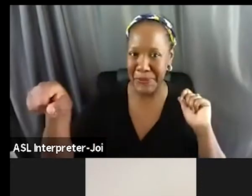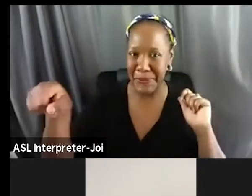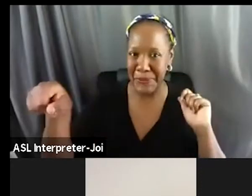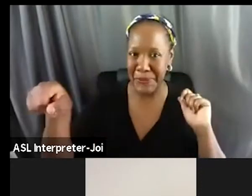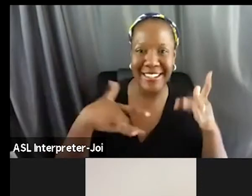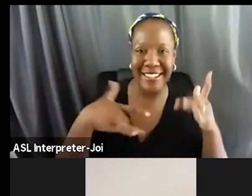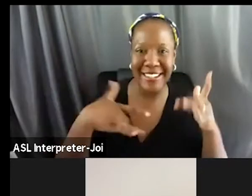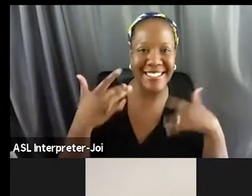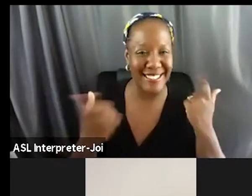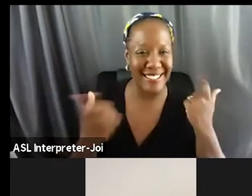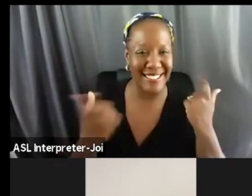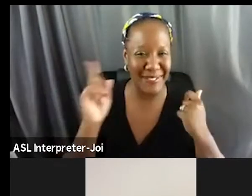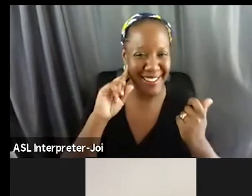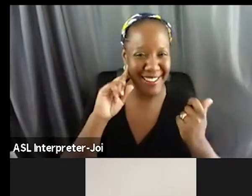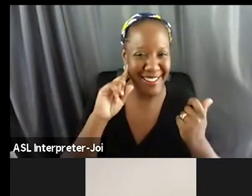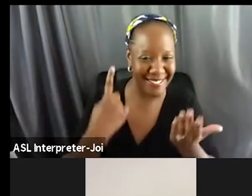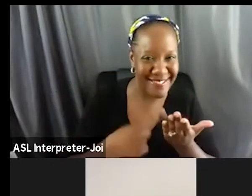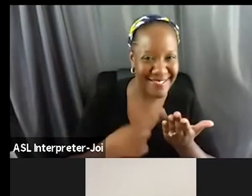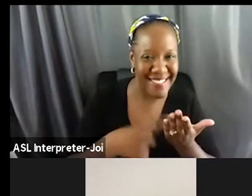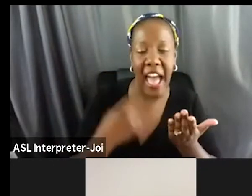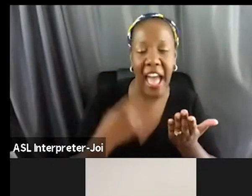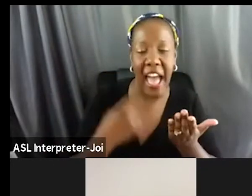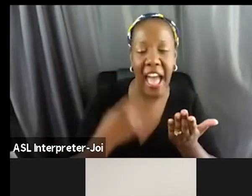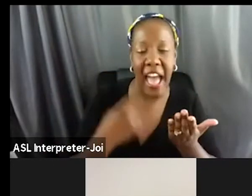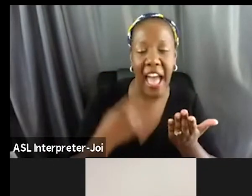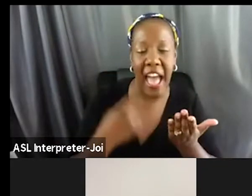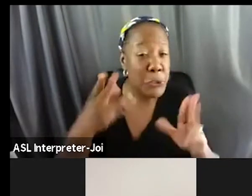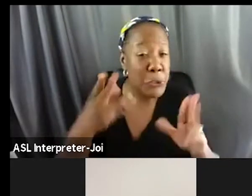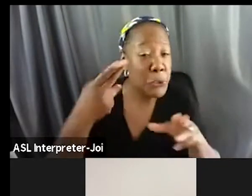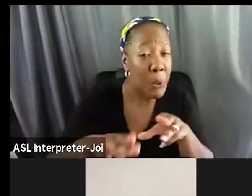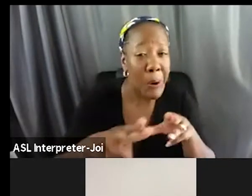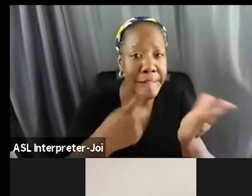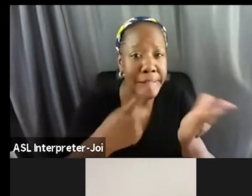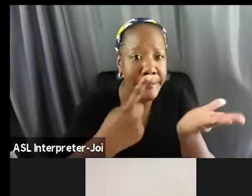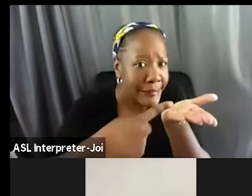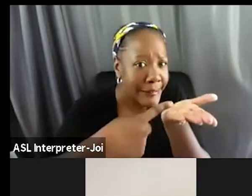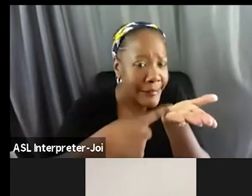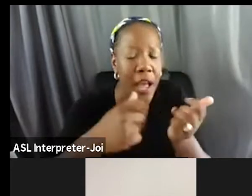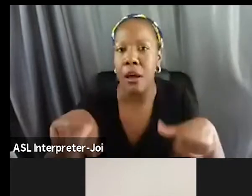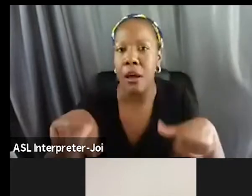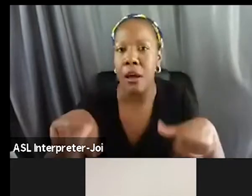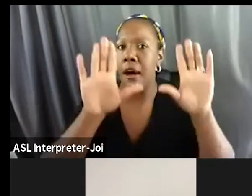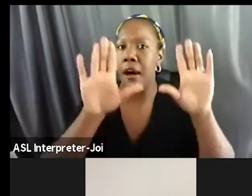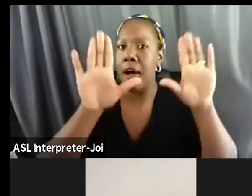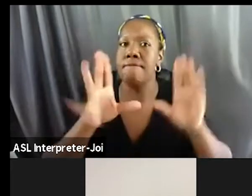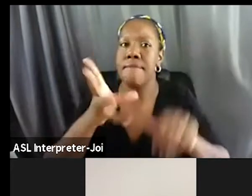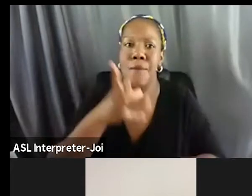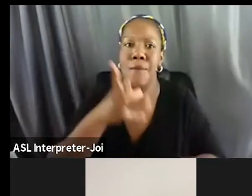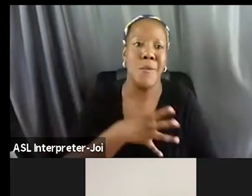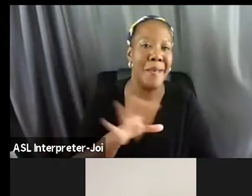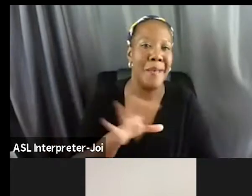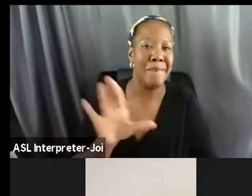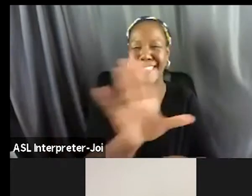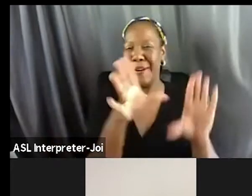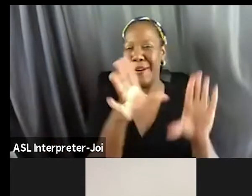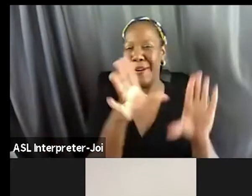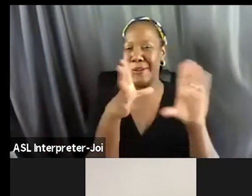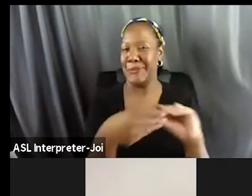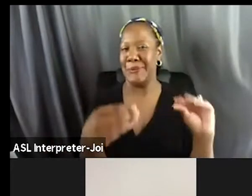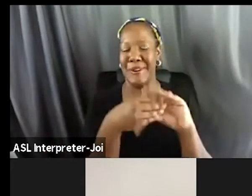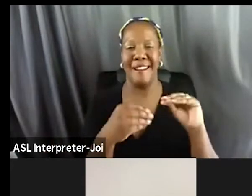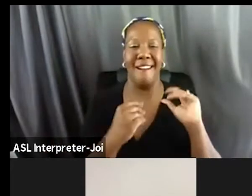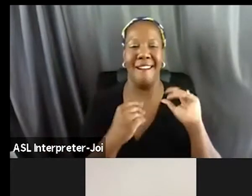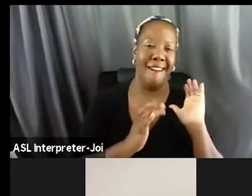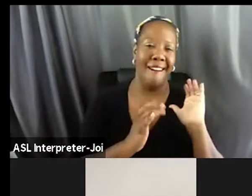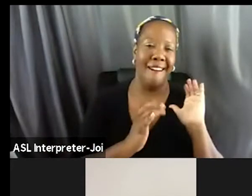short conversation with these amazing women not 5 minutes ago, and oh my God, the things they're going to say, I cannot wait for you to